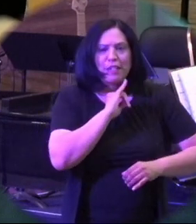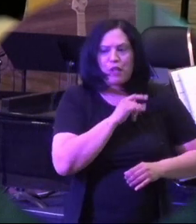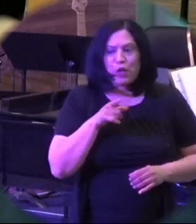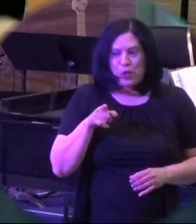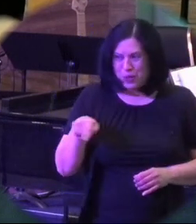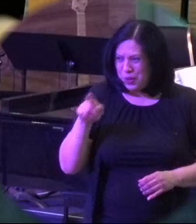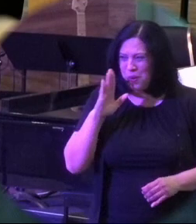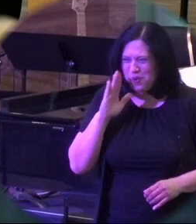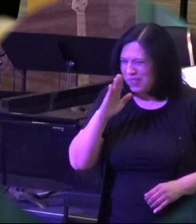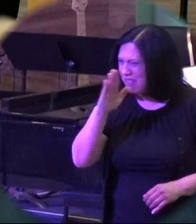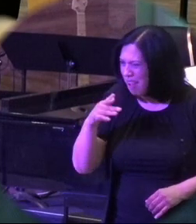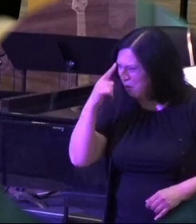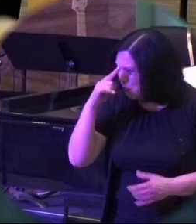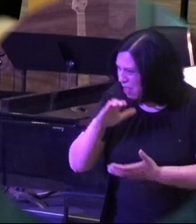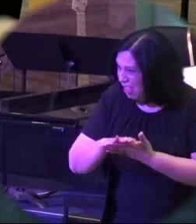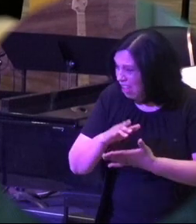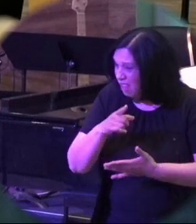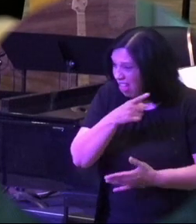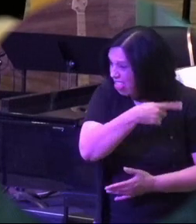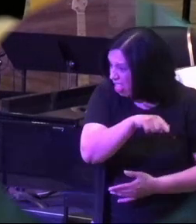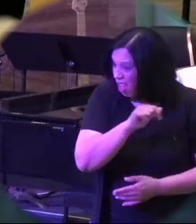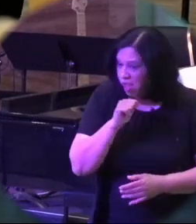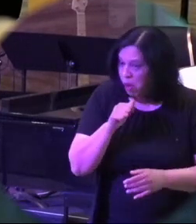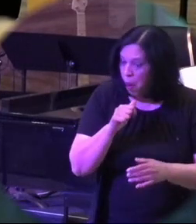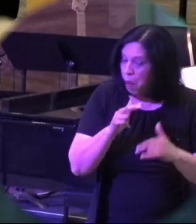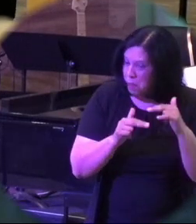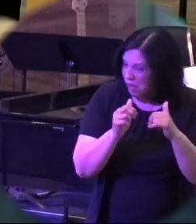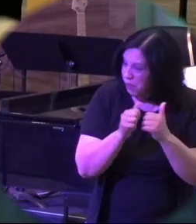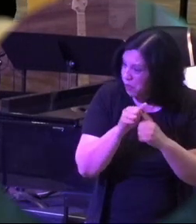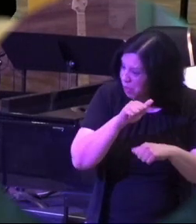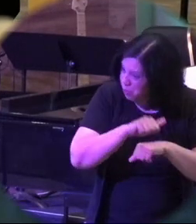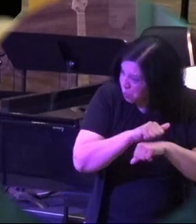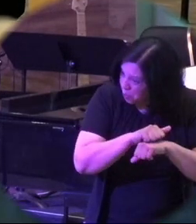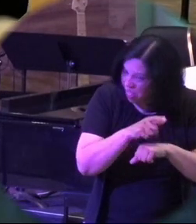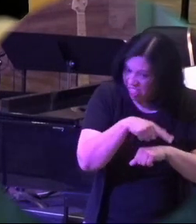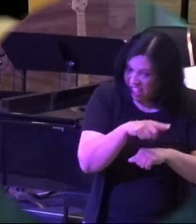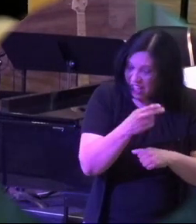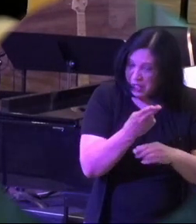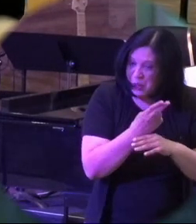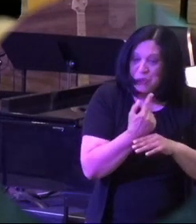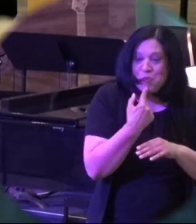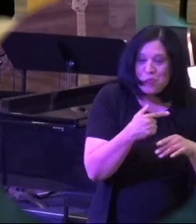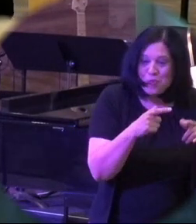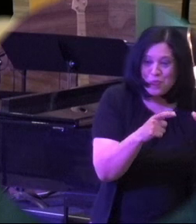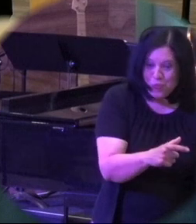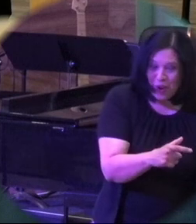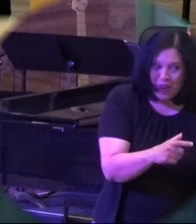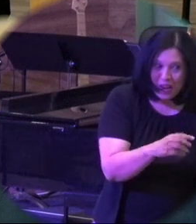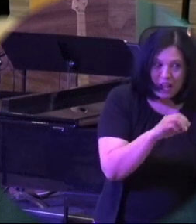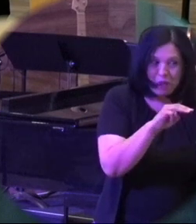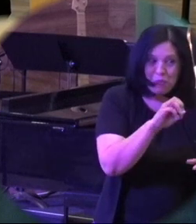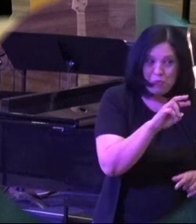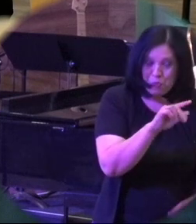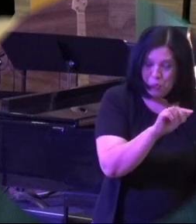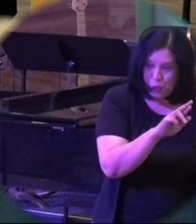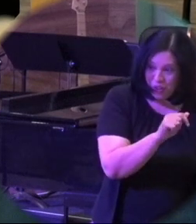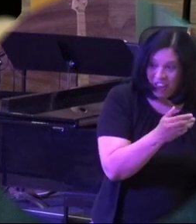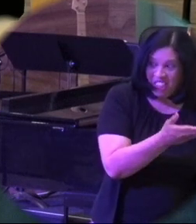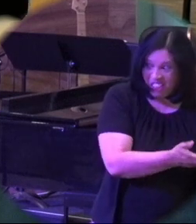going to believe this. They don't build with stones. They use bricks and mortar there.